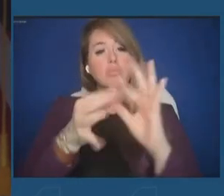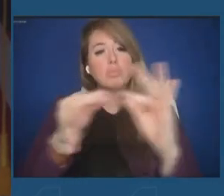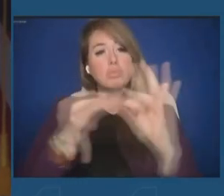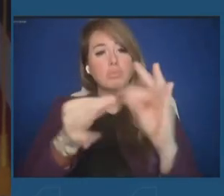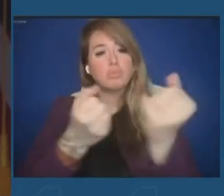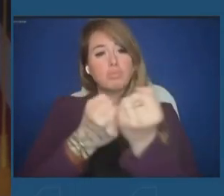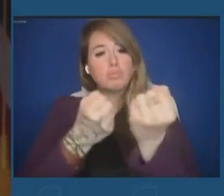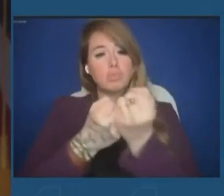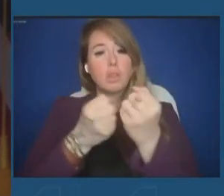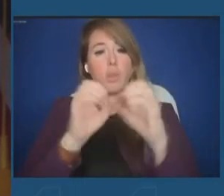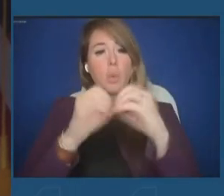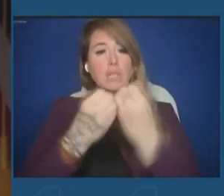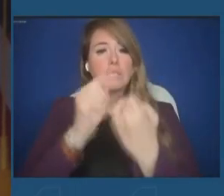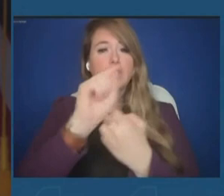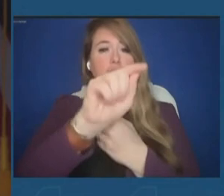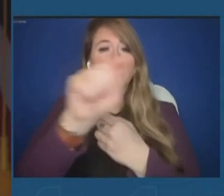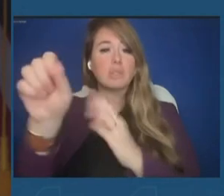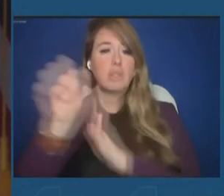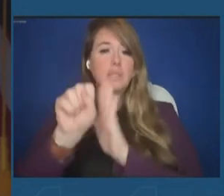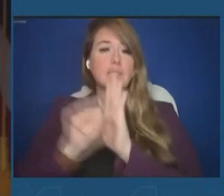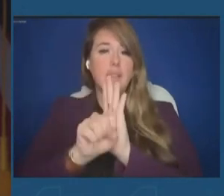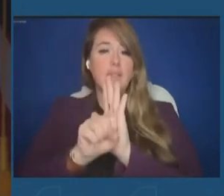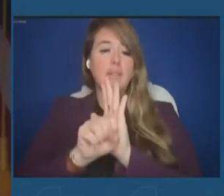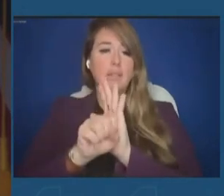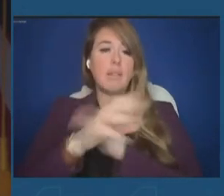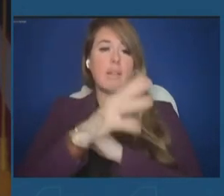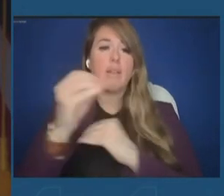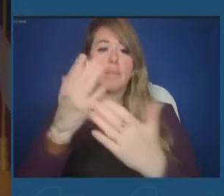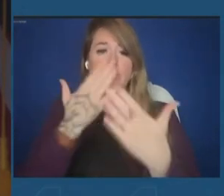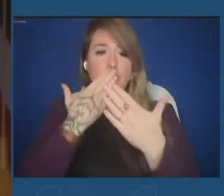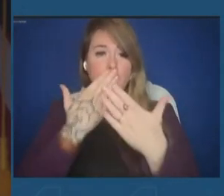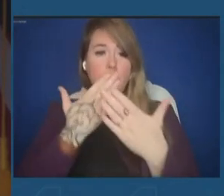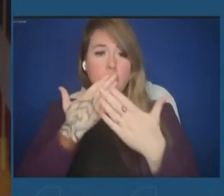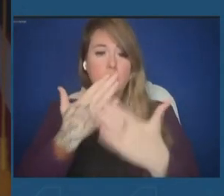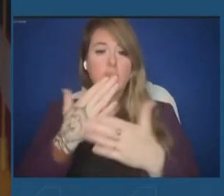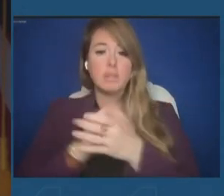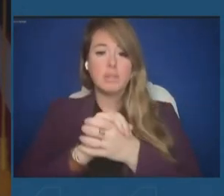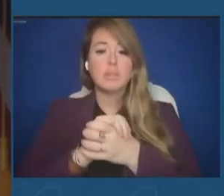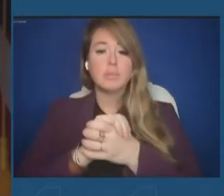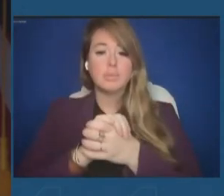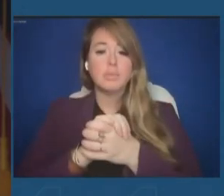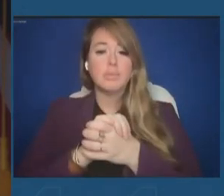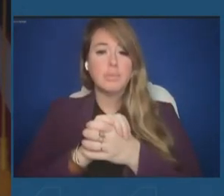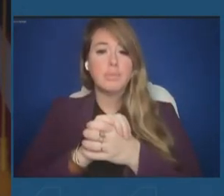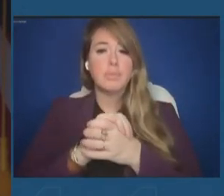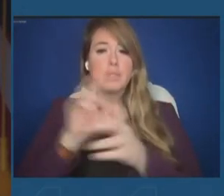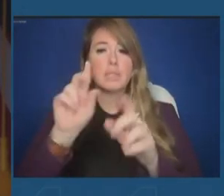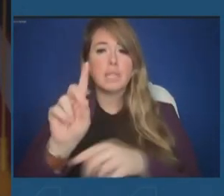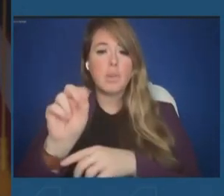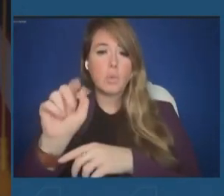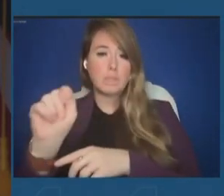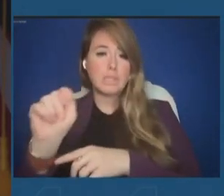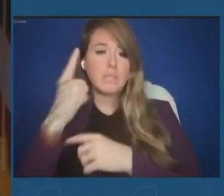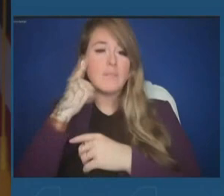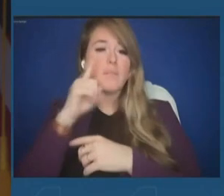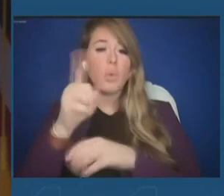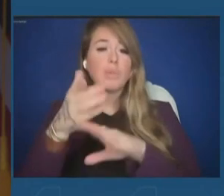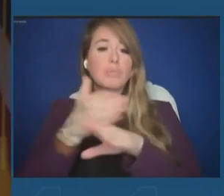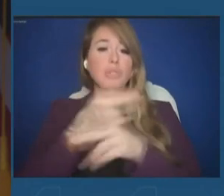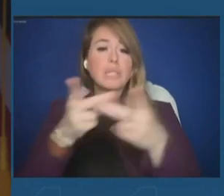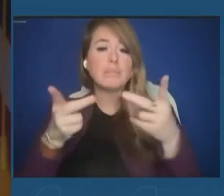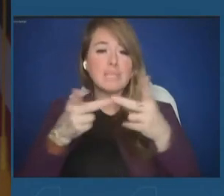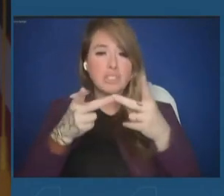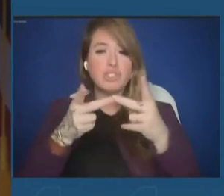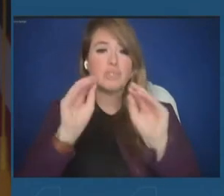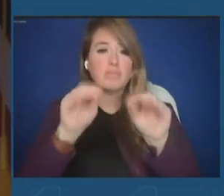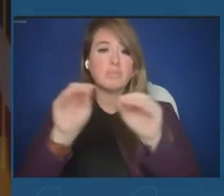state and thank the Department of Transportation for pre-positioning hundreds